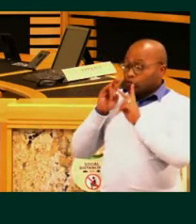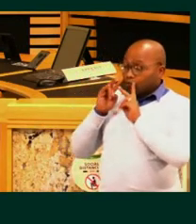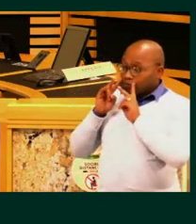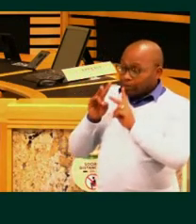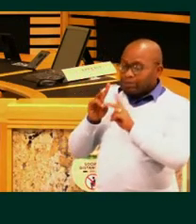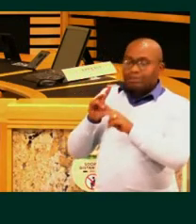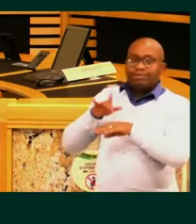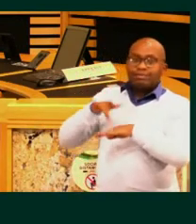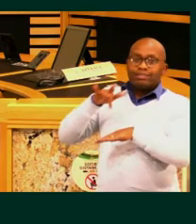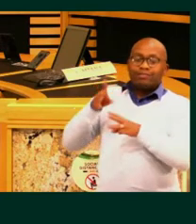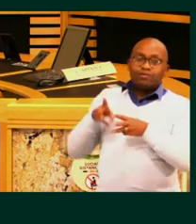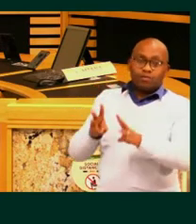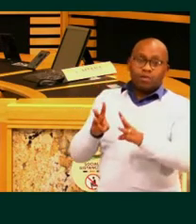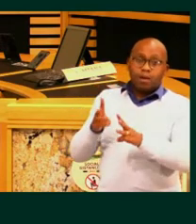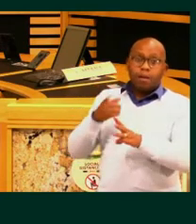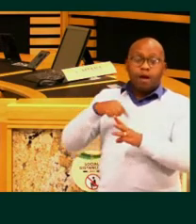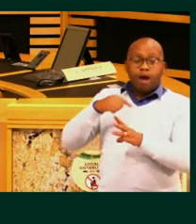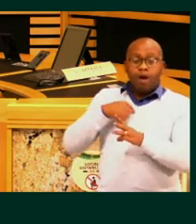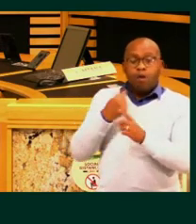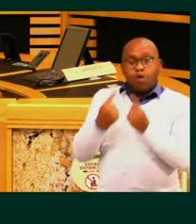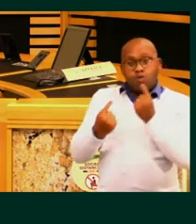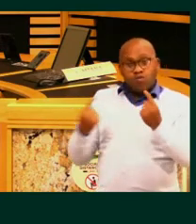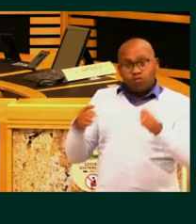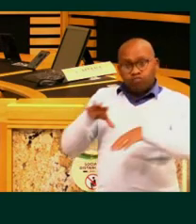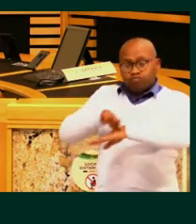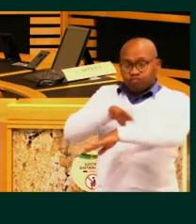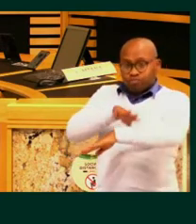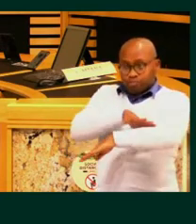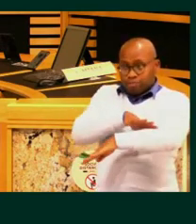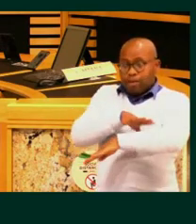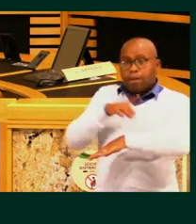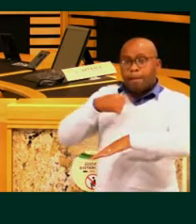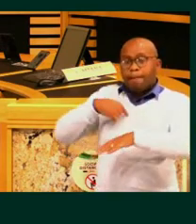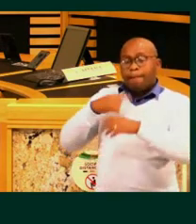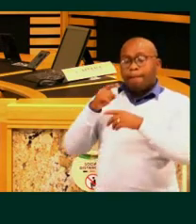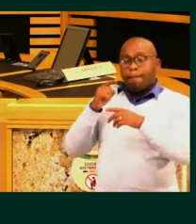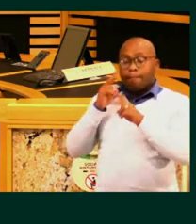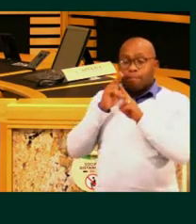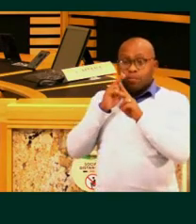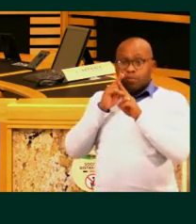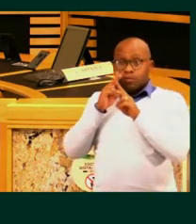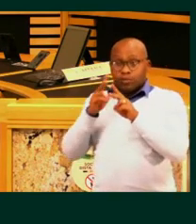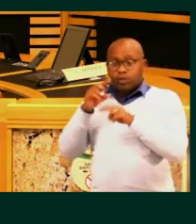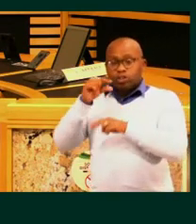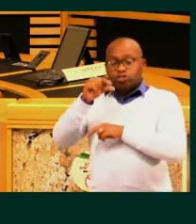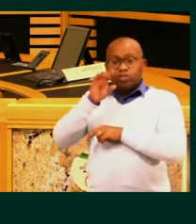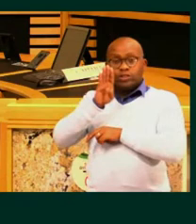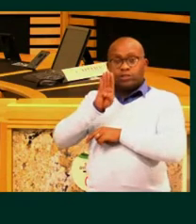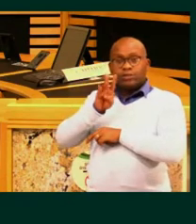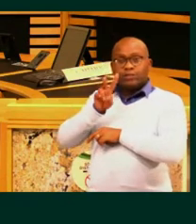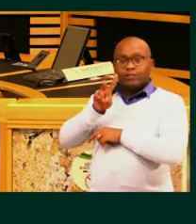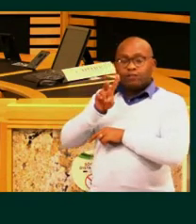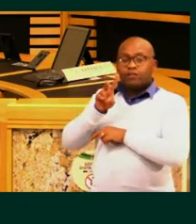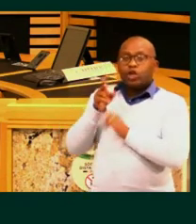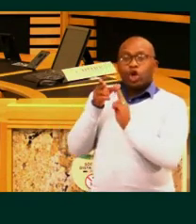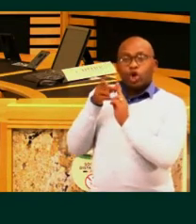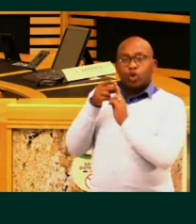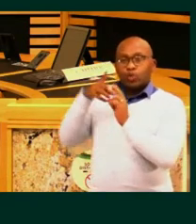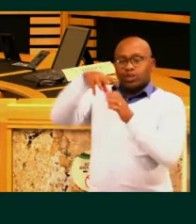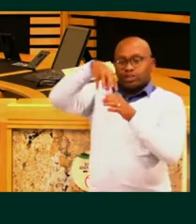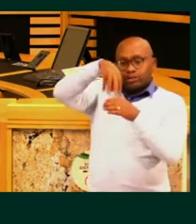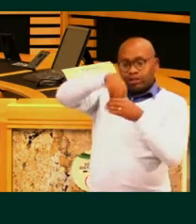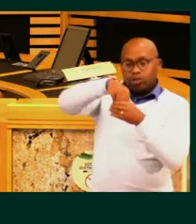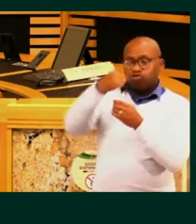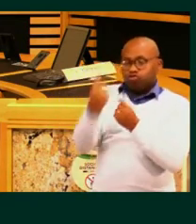um especially in our rural settings on um specialized gpv units will be established in police stations harnessing modern